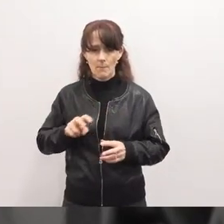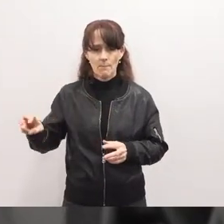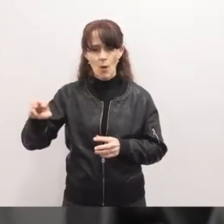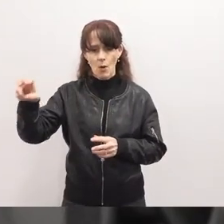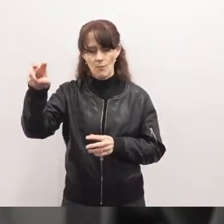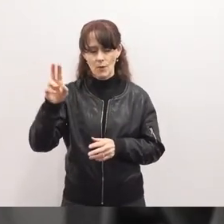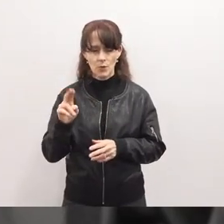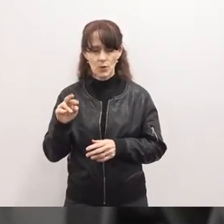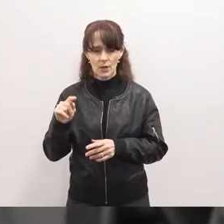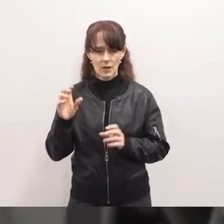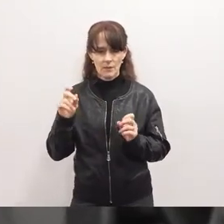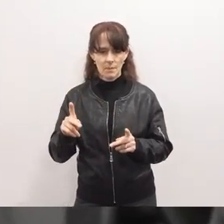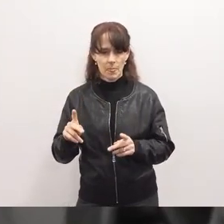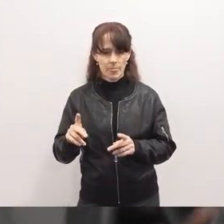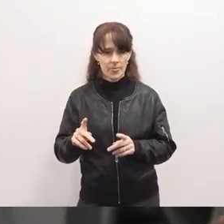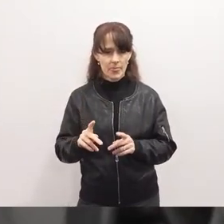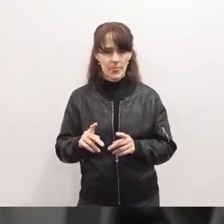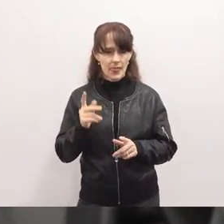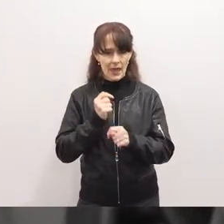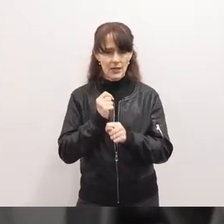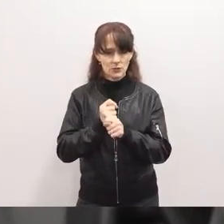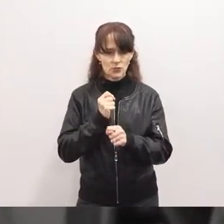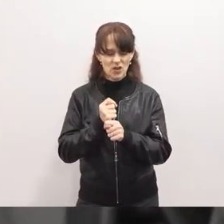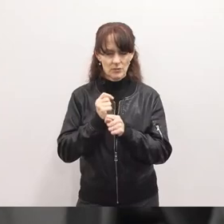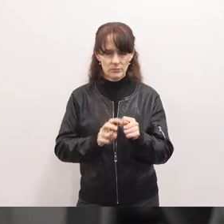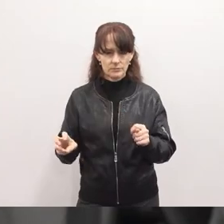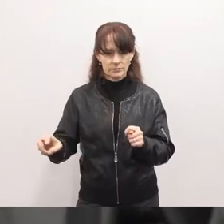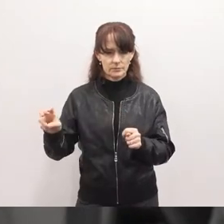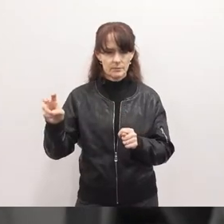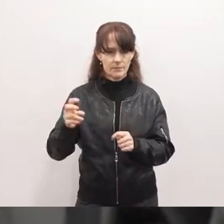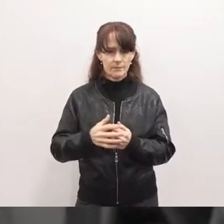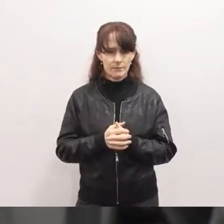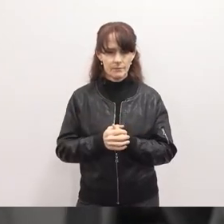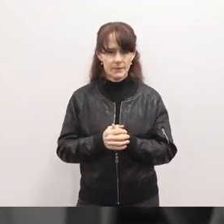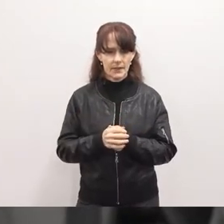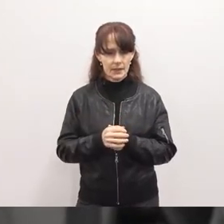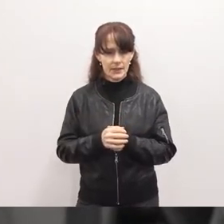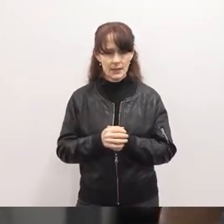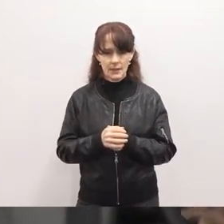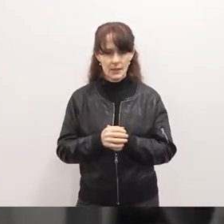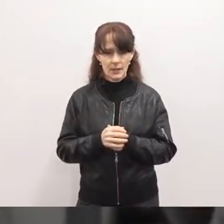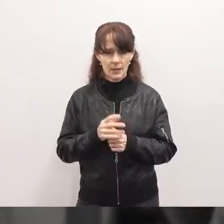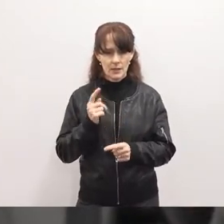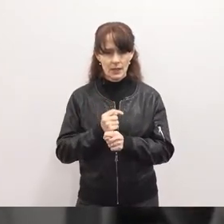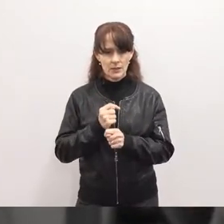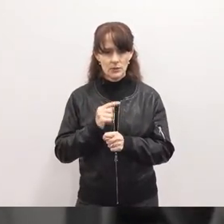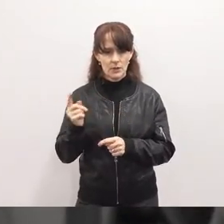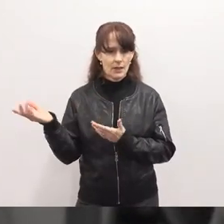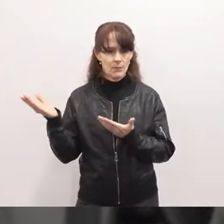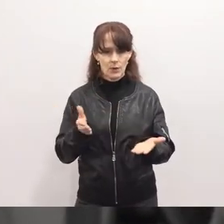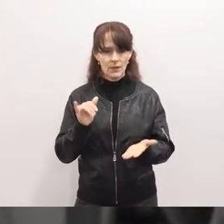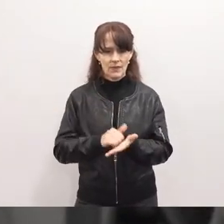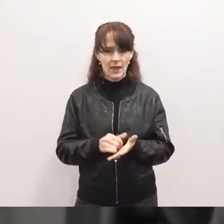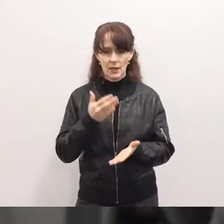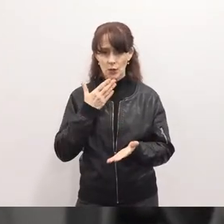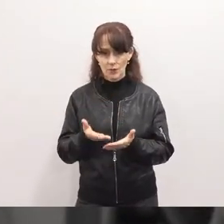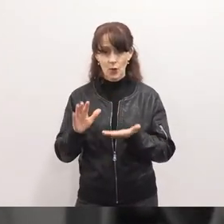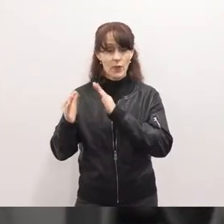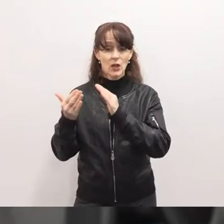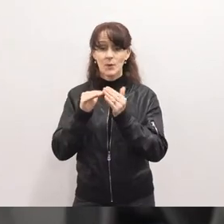unit, okay? The one that's that truck that, you know, like you do the whatever it is, that truck, bring that. That's good for